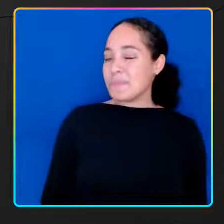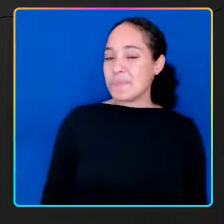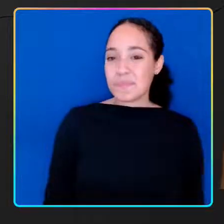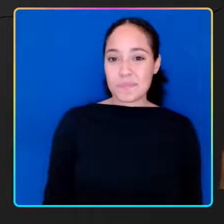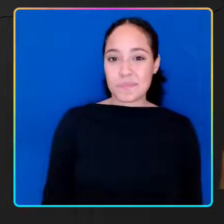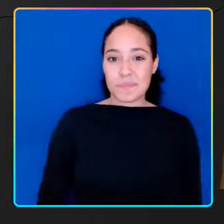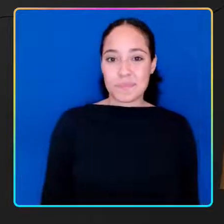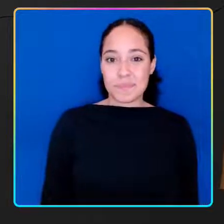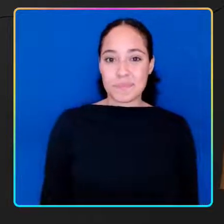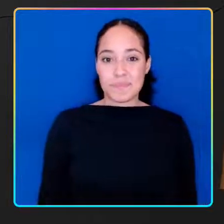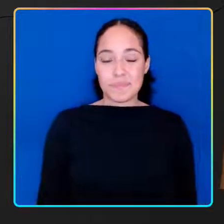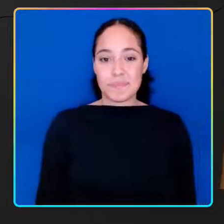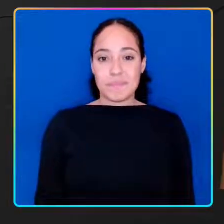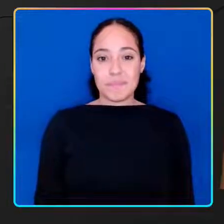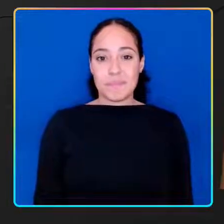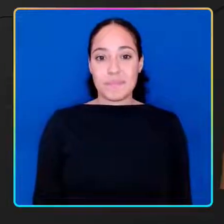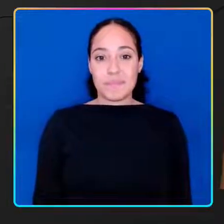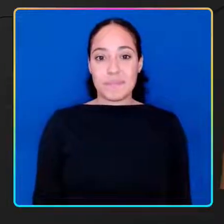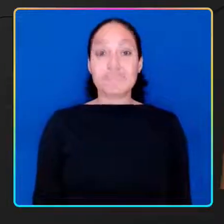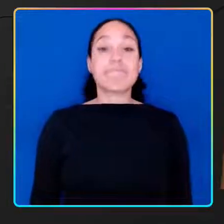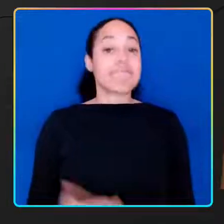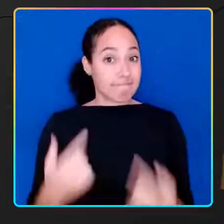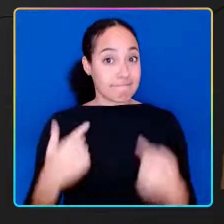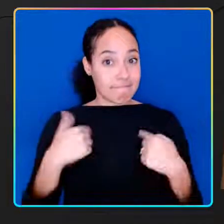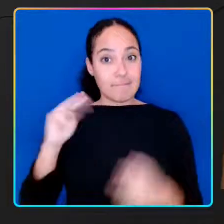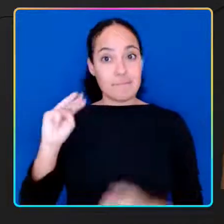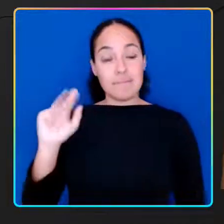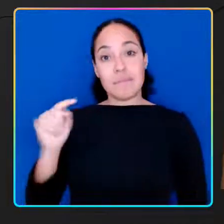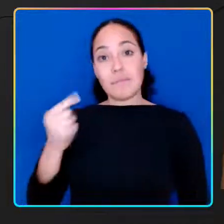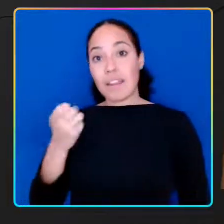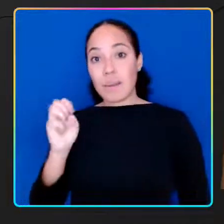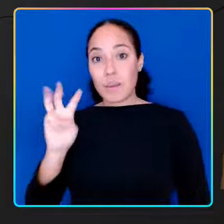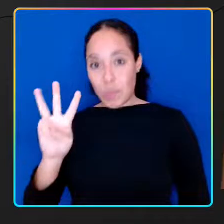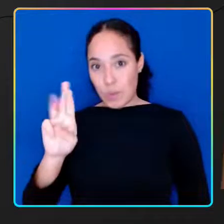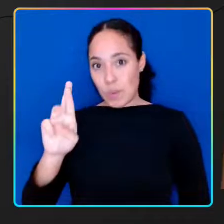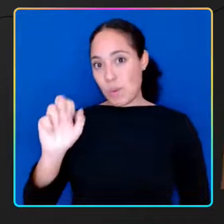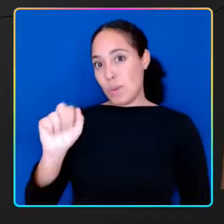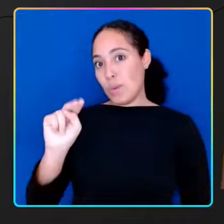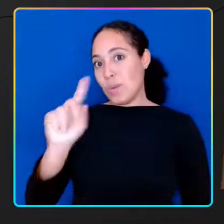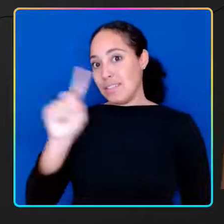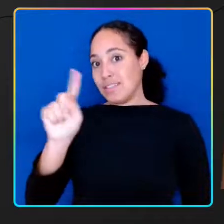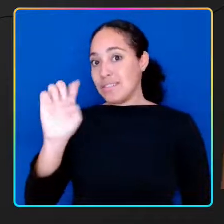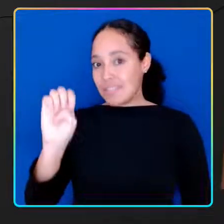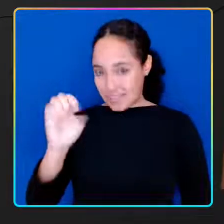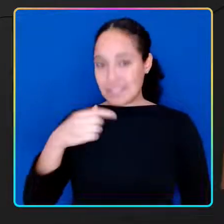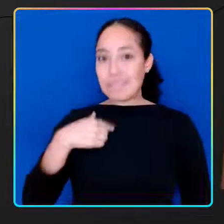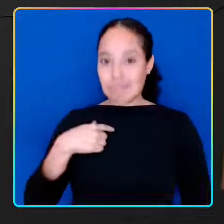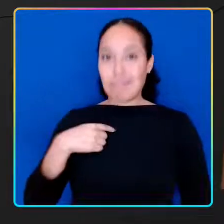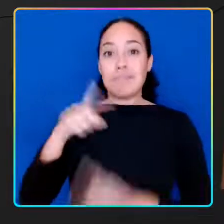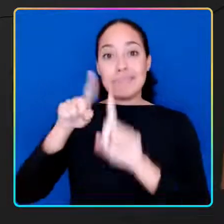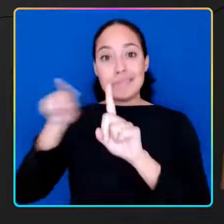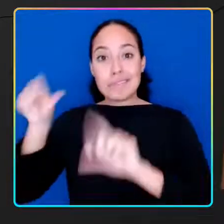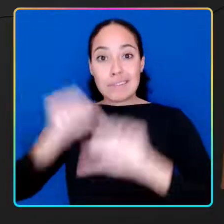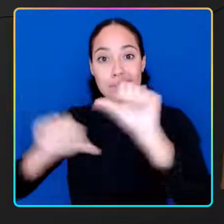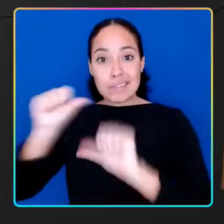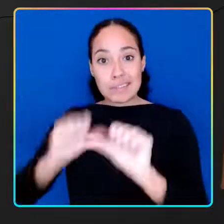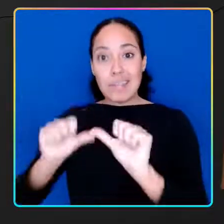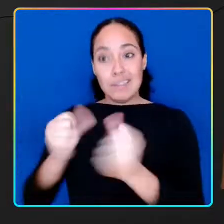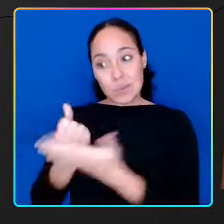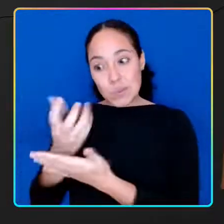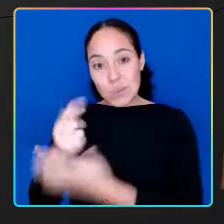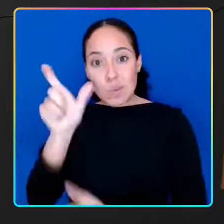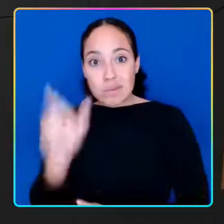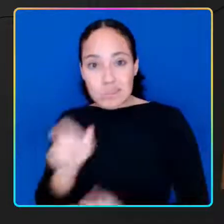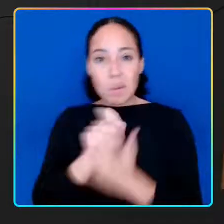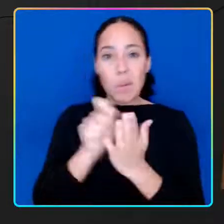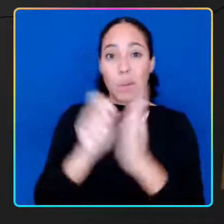of AI. Excellent. So my name is Matthew Renze. I am a data science consultant, author, and public speaker. I'm also a Microsoft MVP